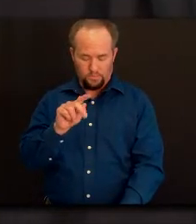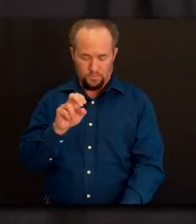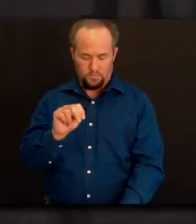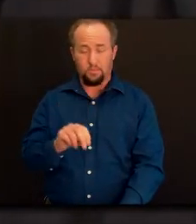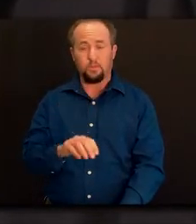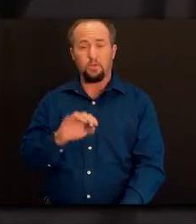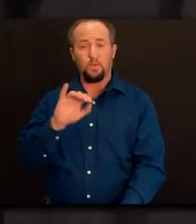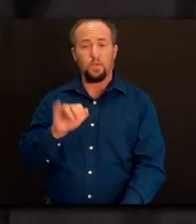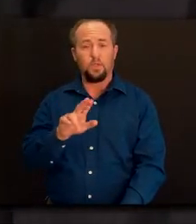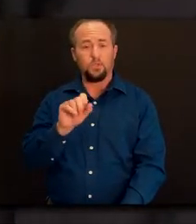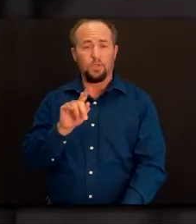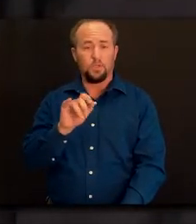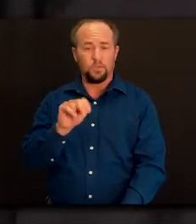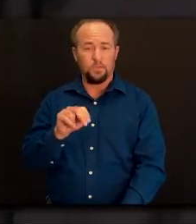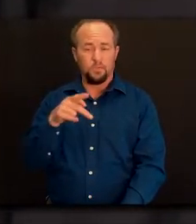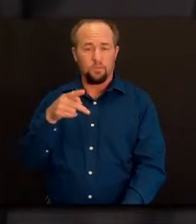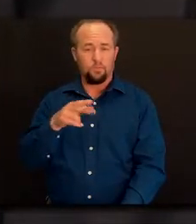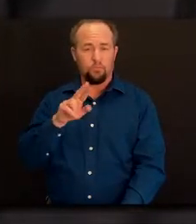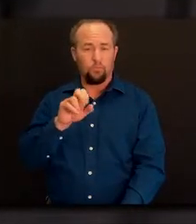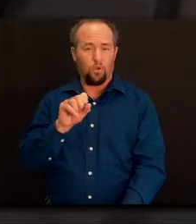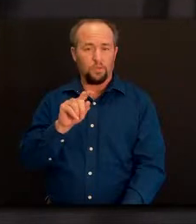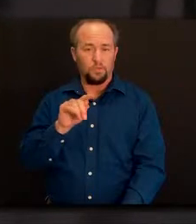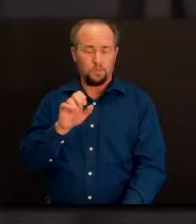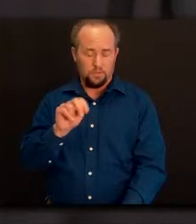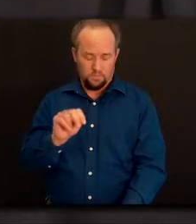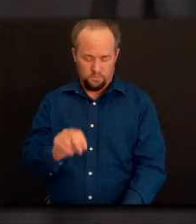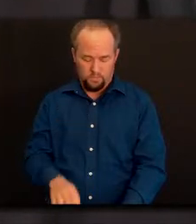Justin Edward Preston.